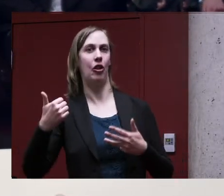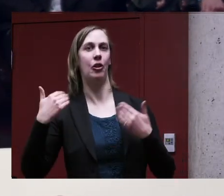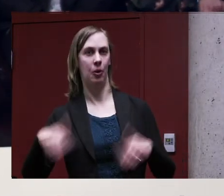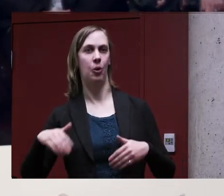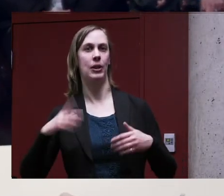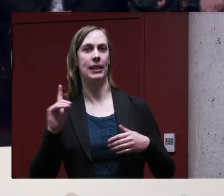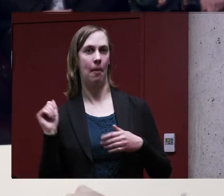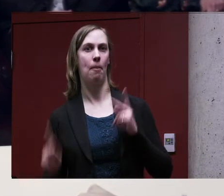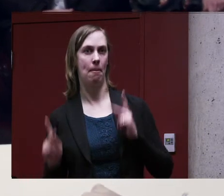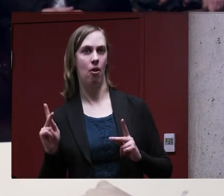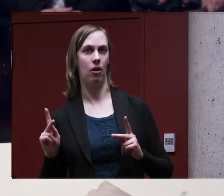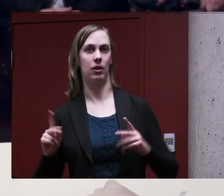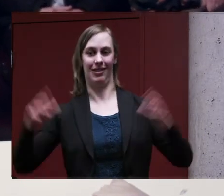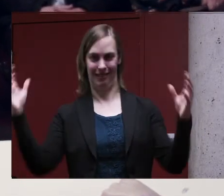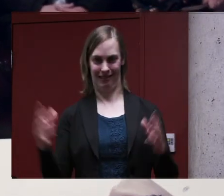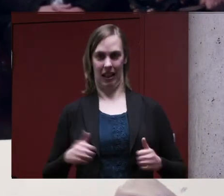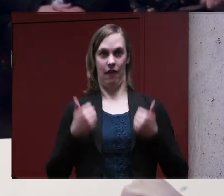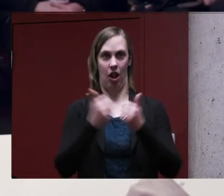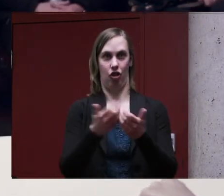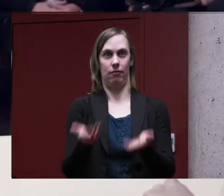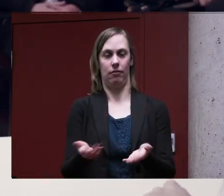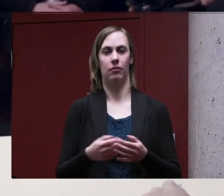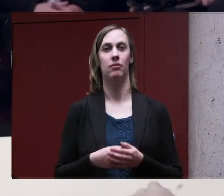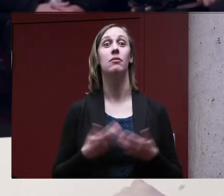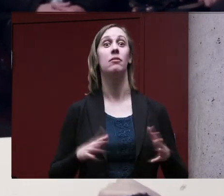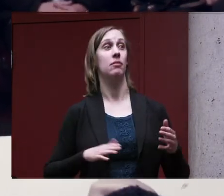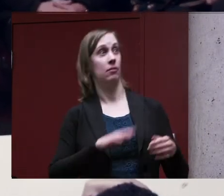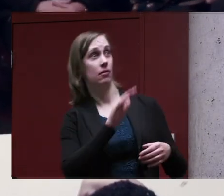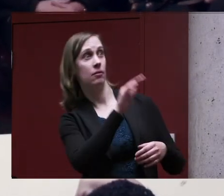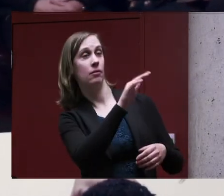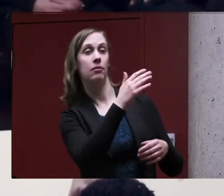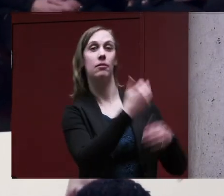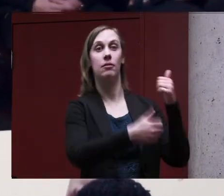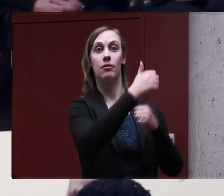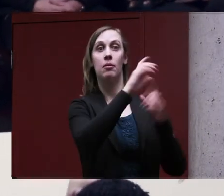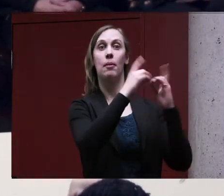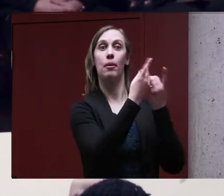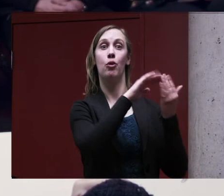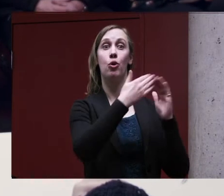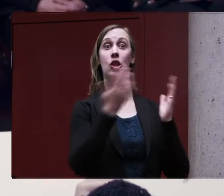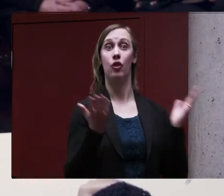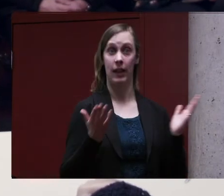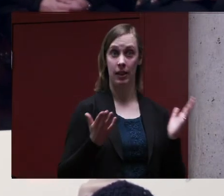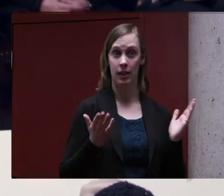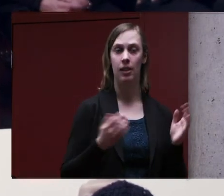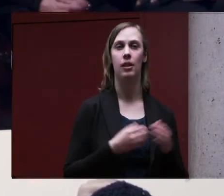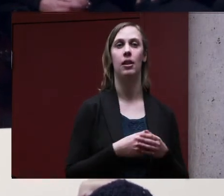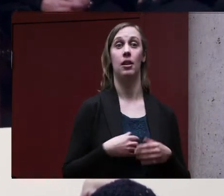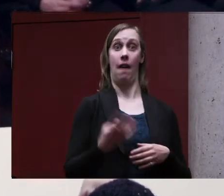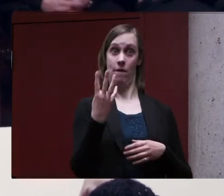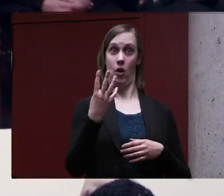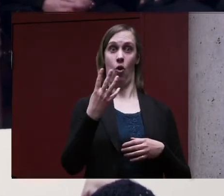We approached the Department of Community Service, and I talked to 4 different